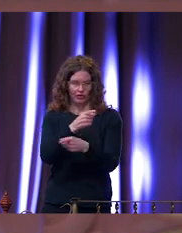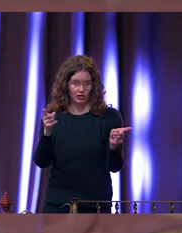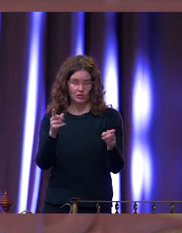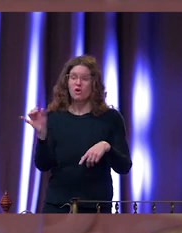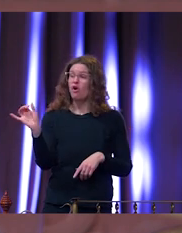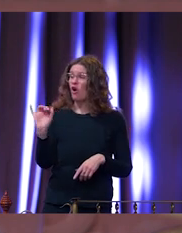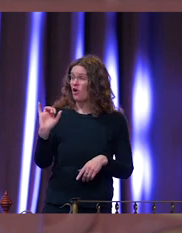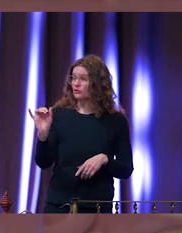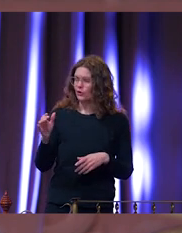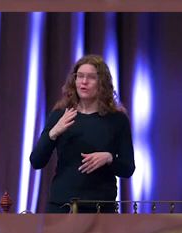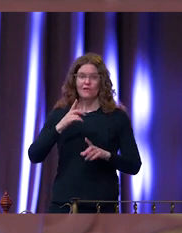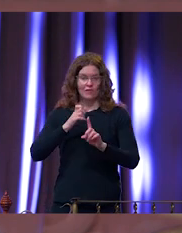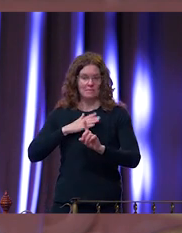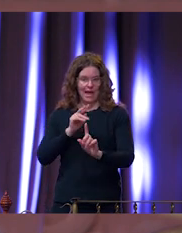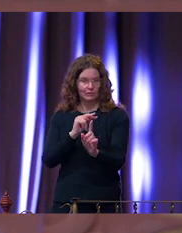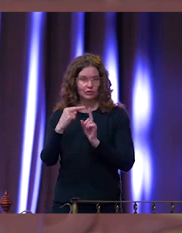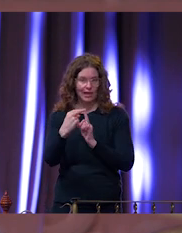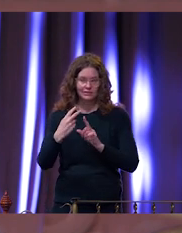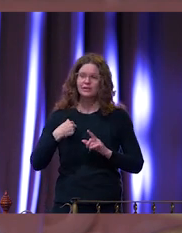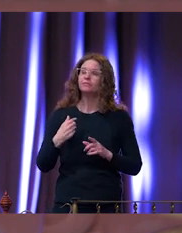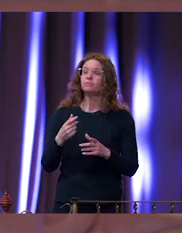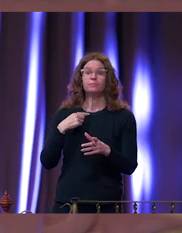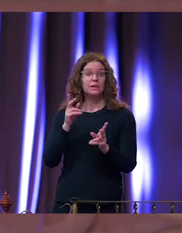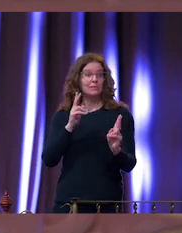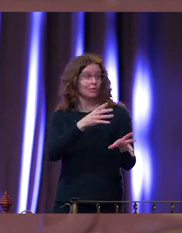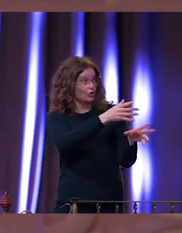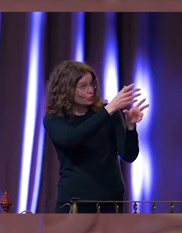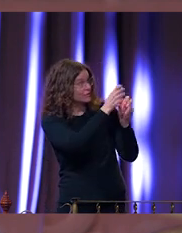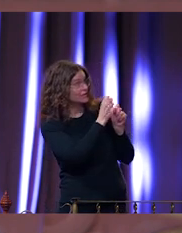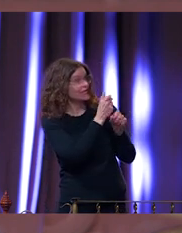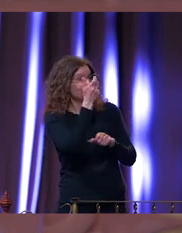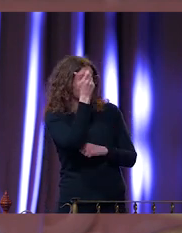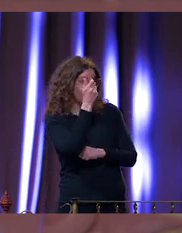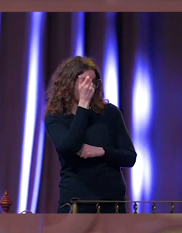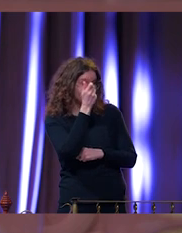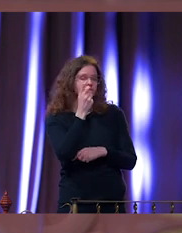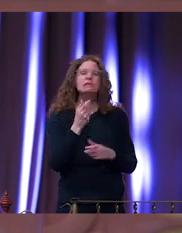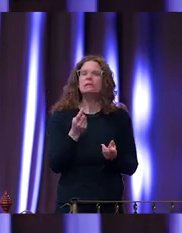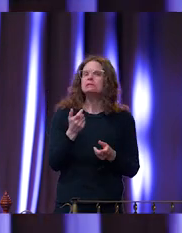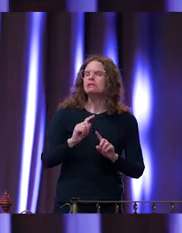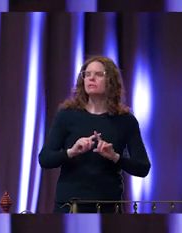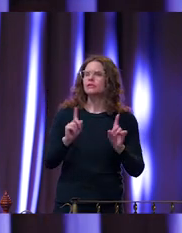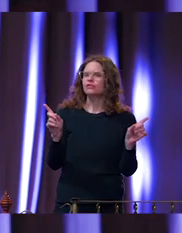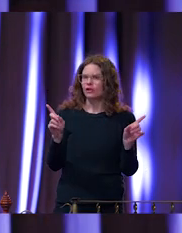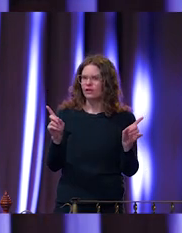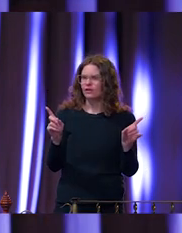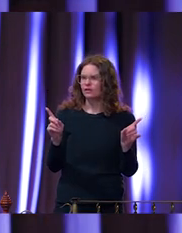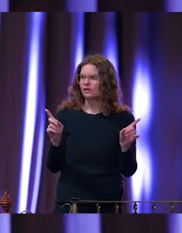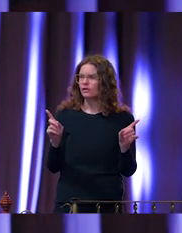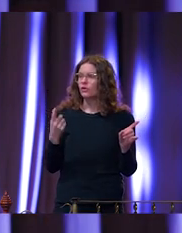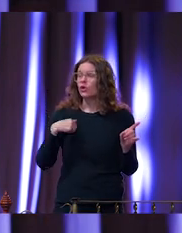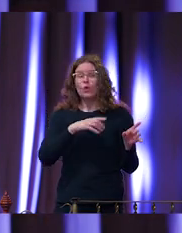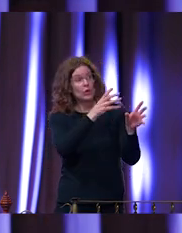other side, you know, as a person that also receives, you know, grants, and we're a little bit different in terms of that. You know, we receive